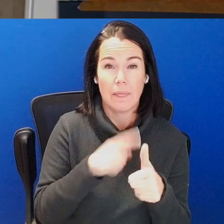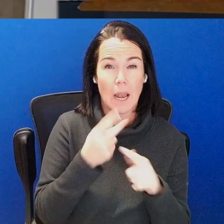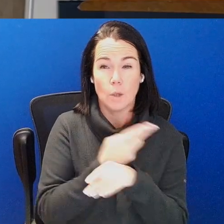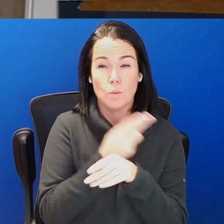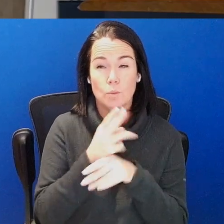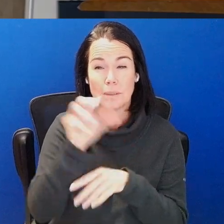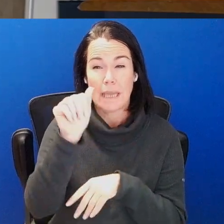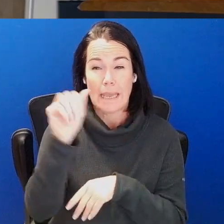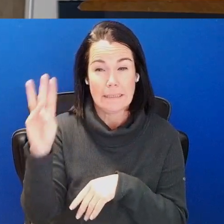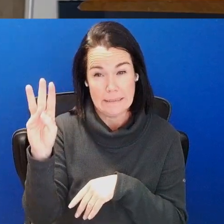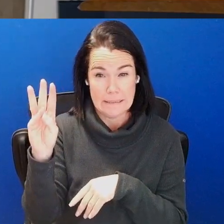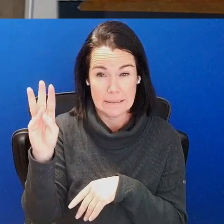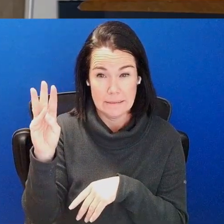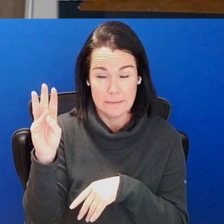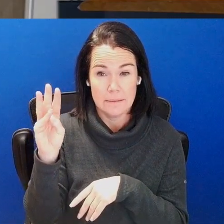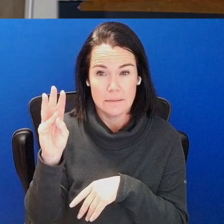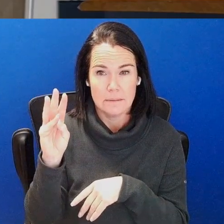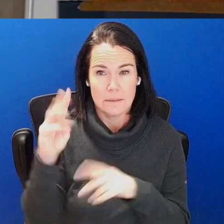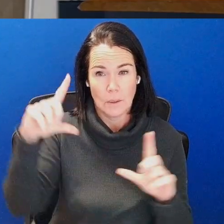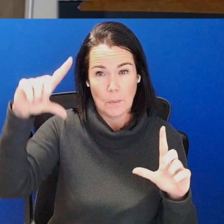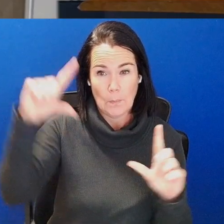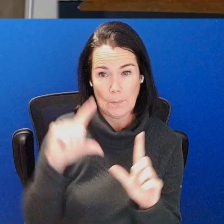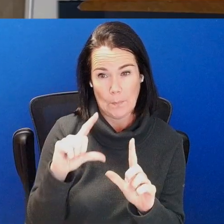an A6